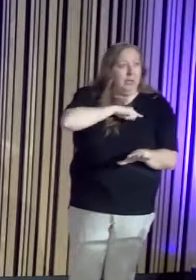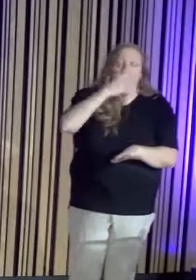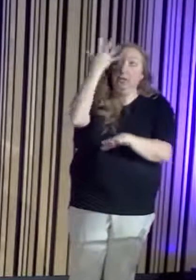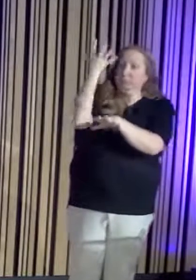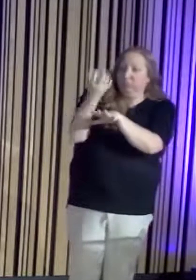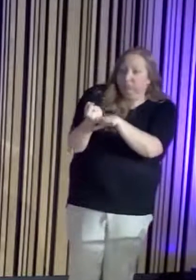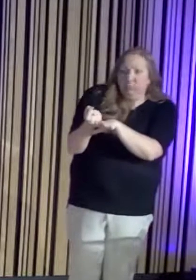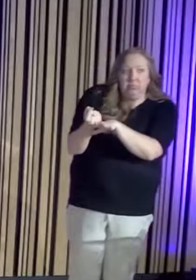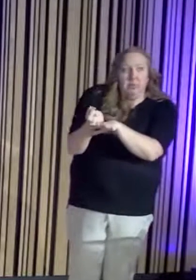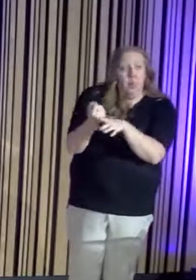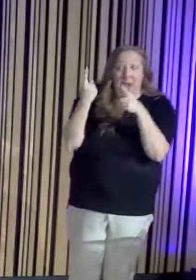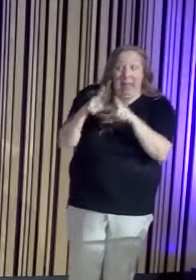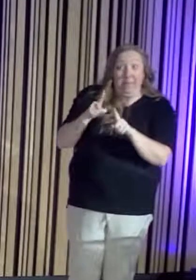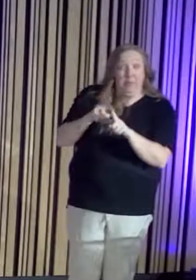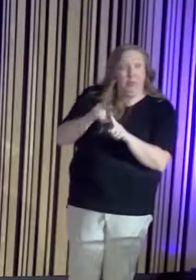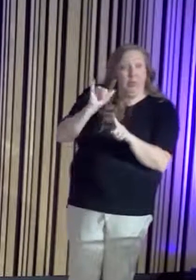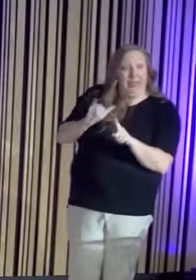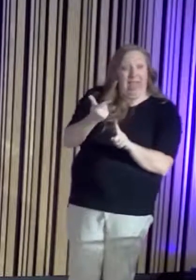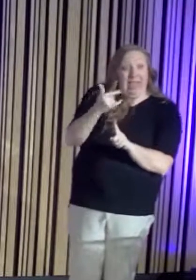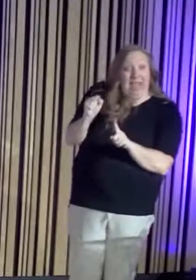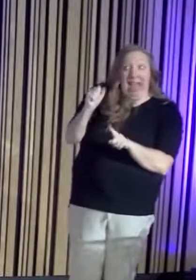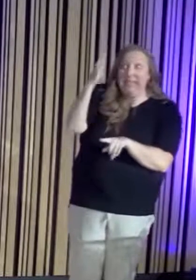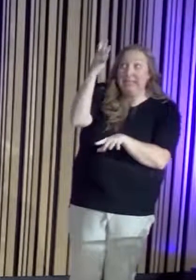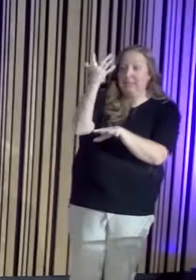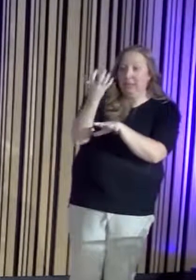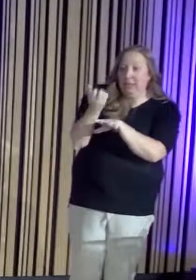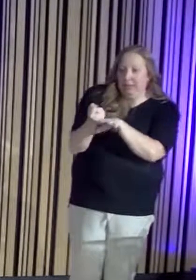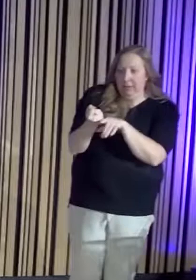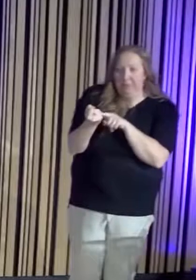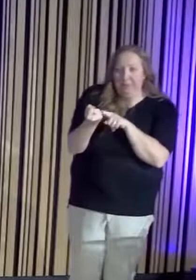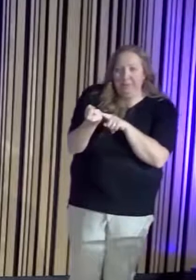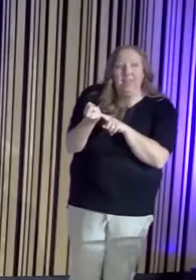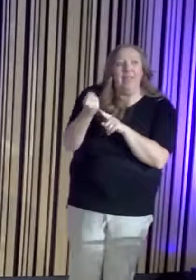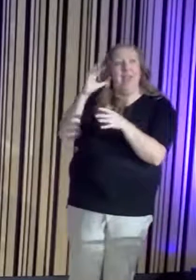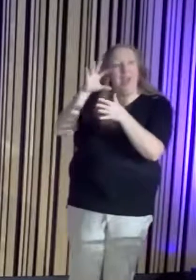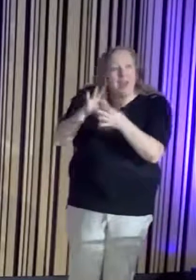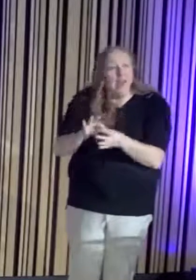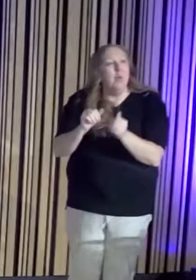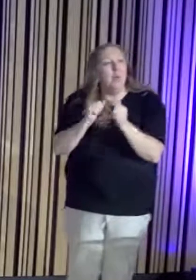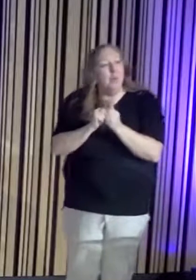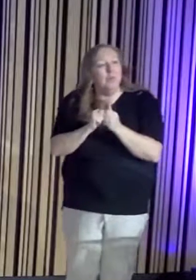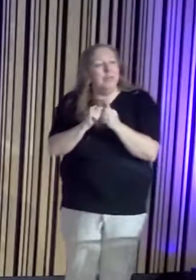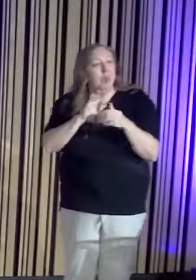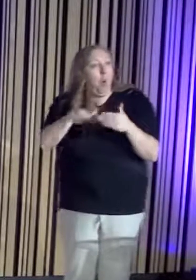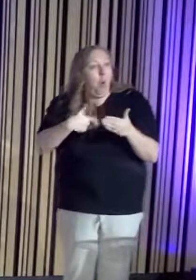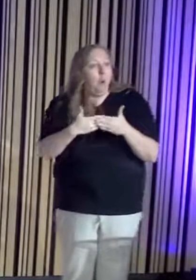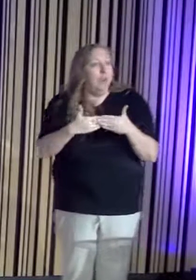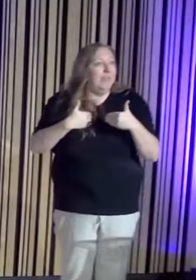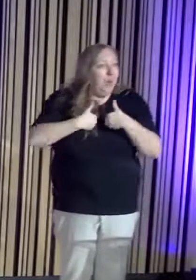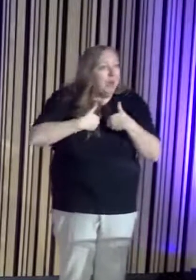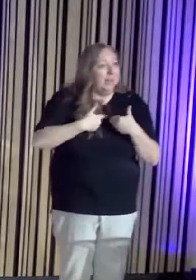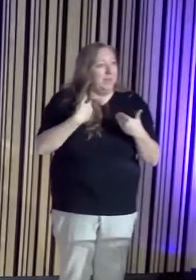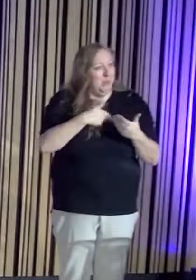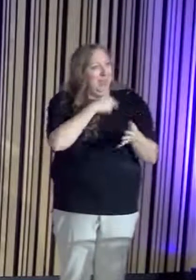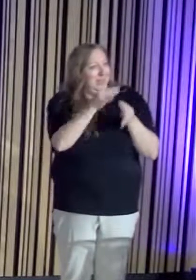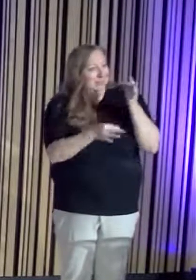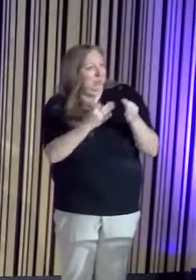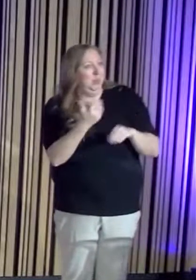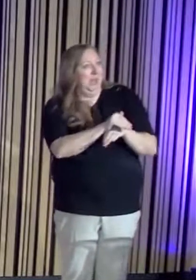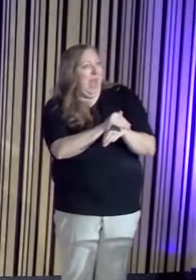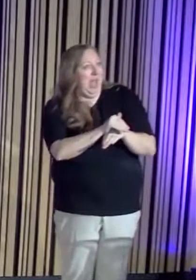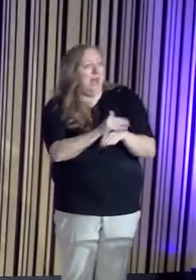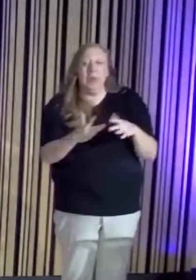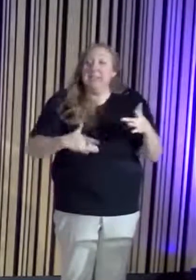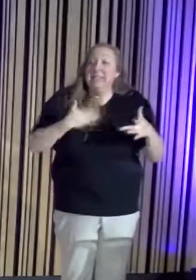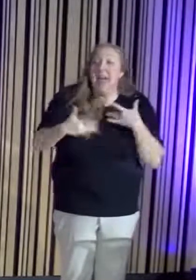to that gas is a function of the organisms you heard about tonight. And so I think it's really an exciting time for something like Tara to think about what